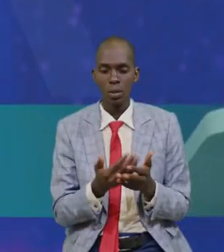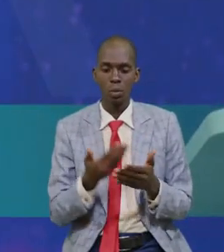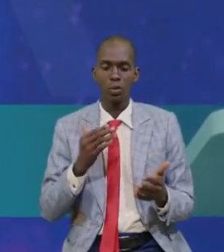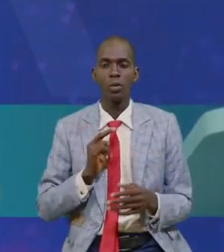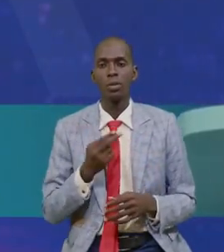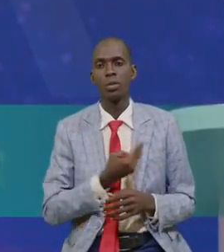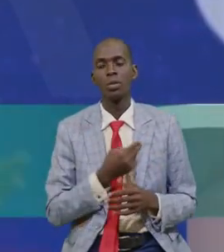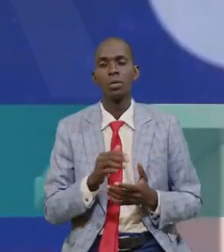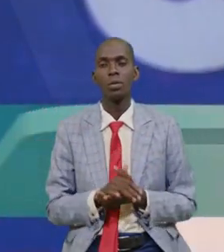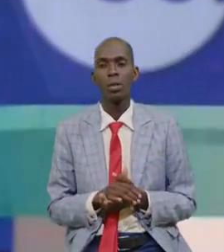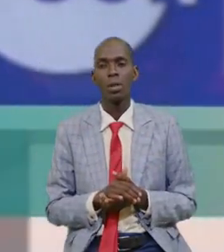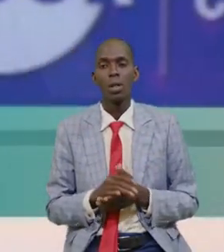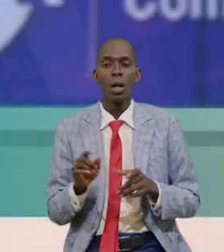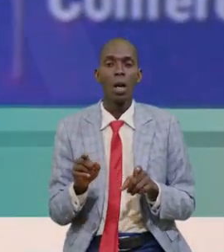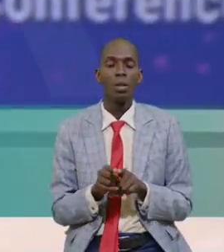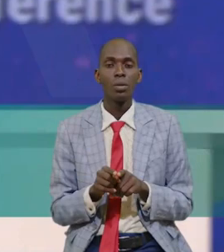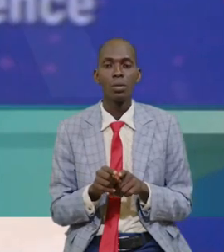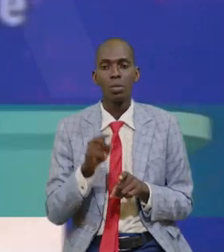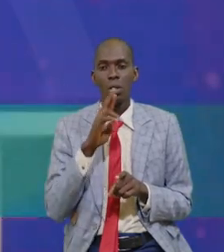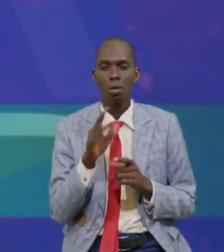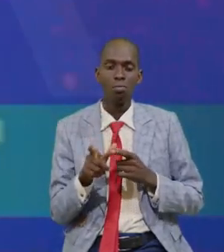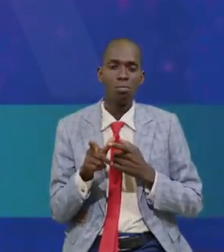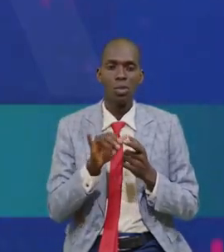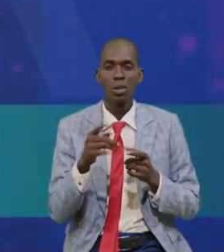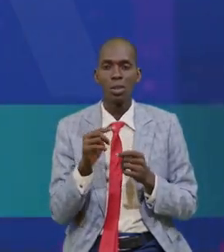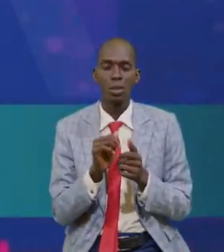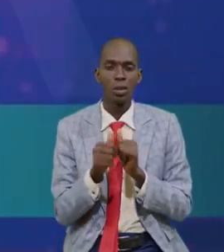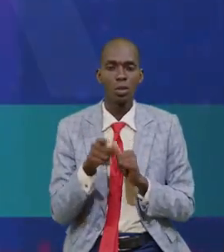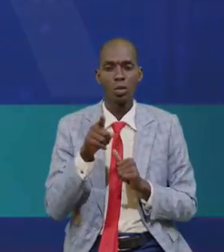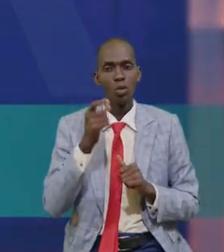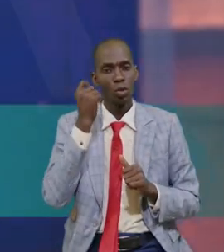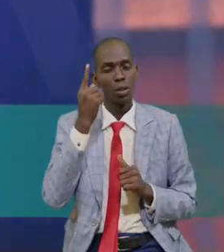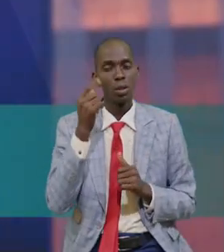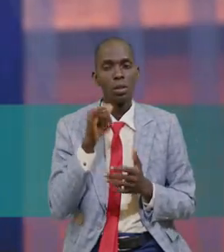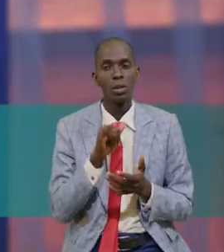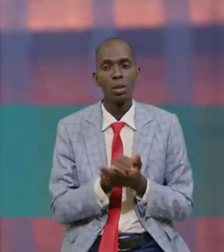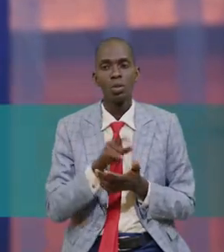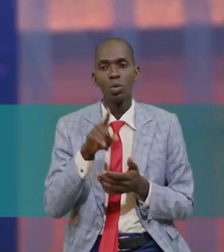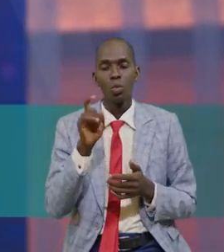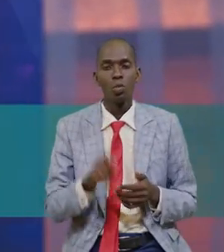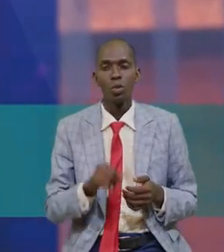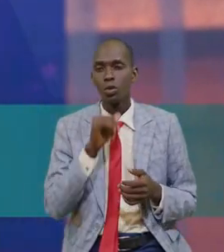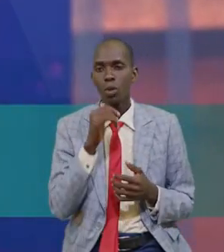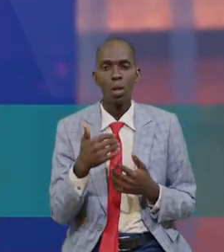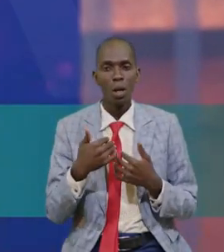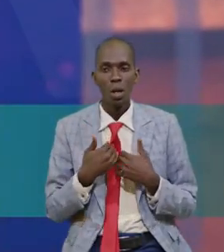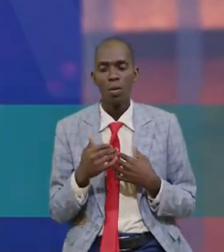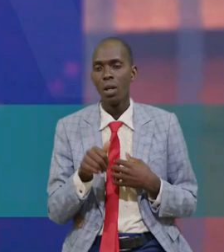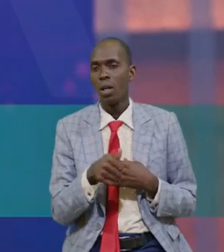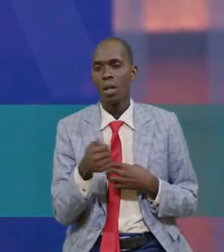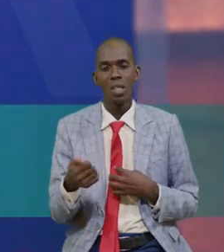us. As you are, you know, running the race, you understand, you must not have any property